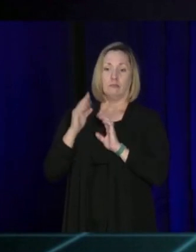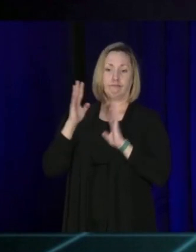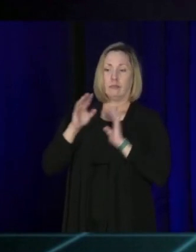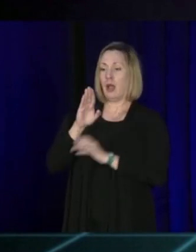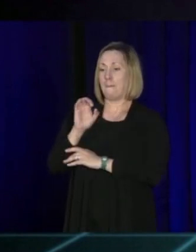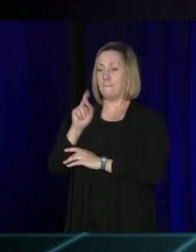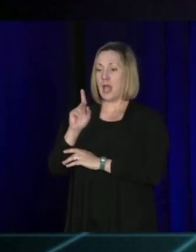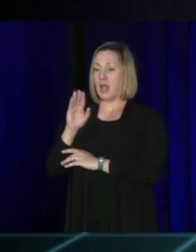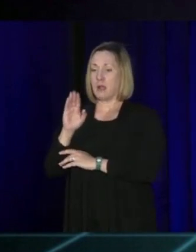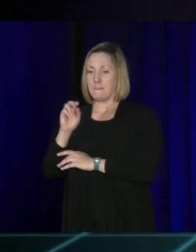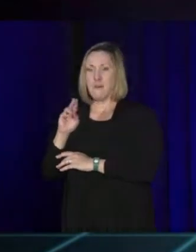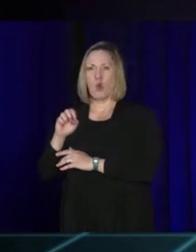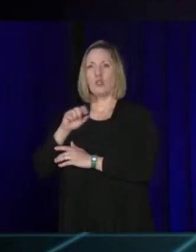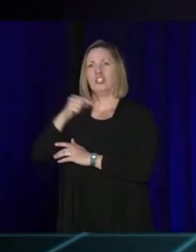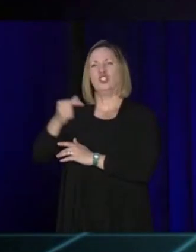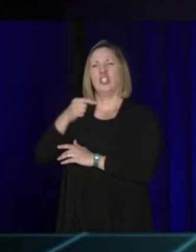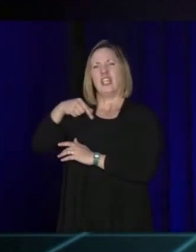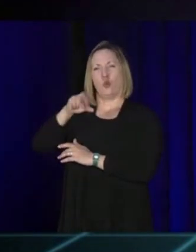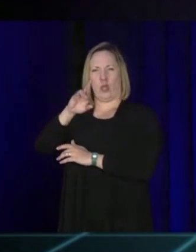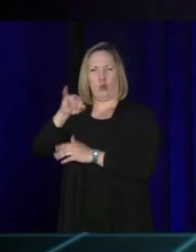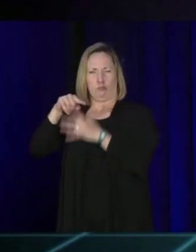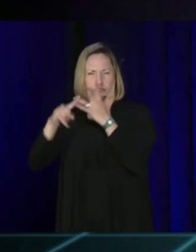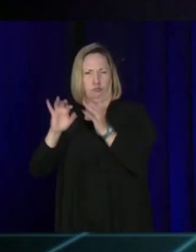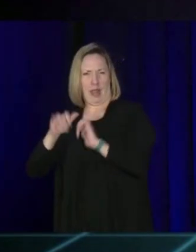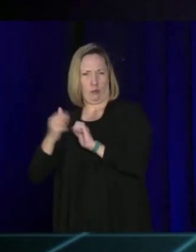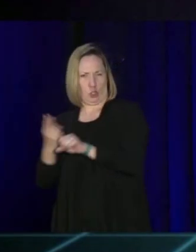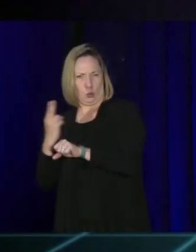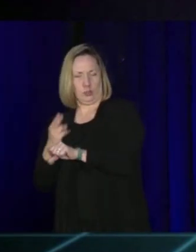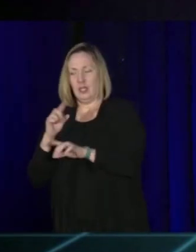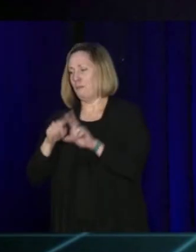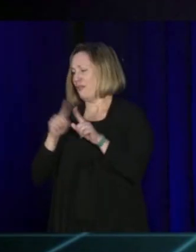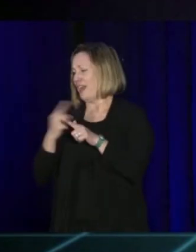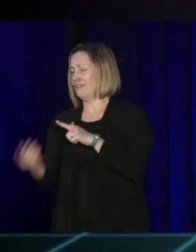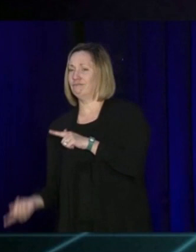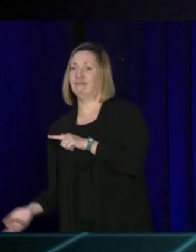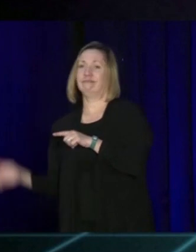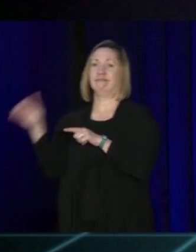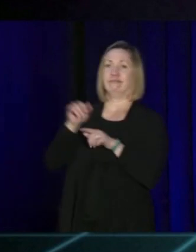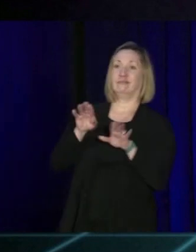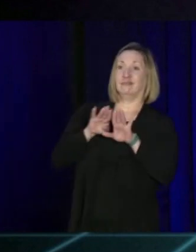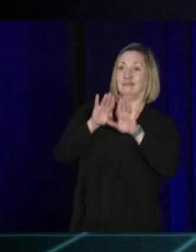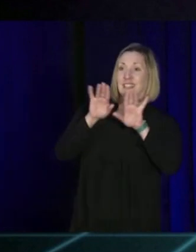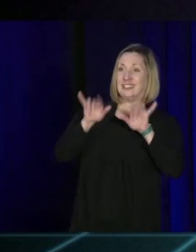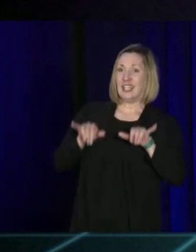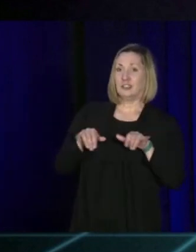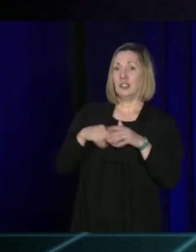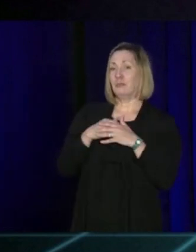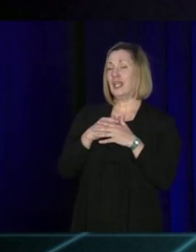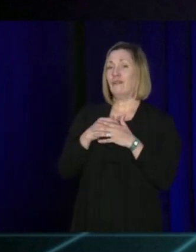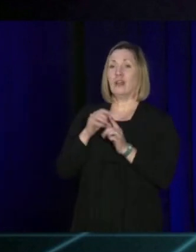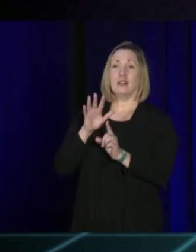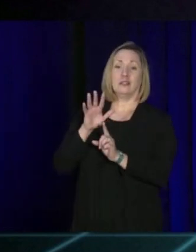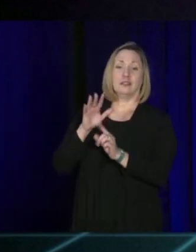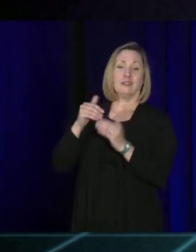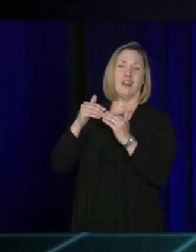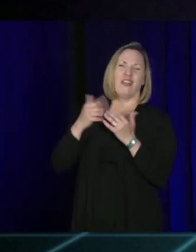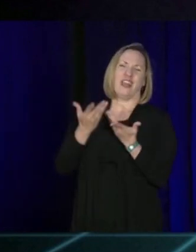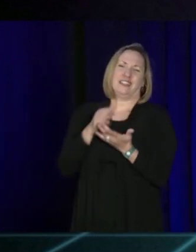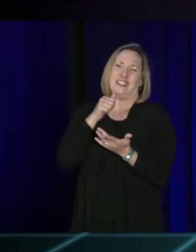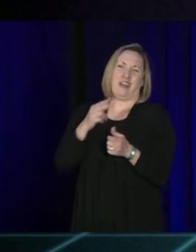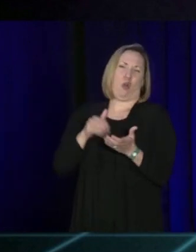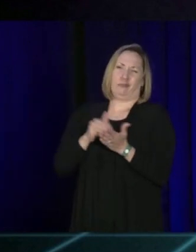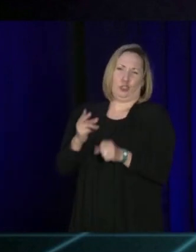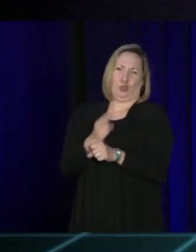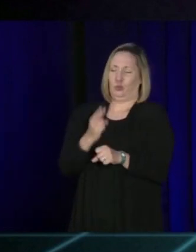jQuery, etc. Not to mention that the ecosystem revolved around these. So even the less popular alternatives would